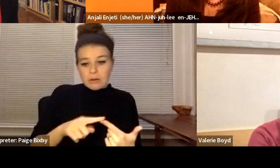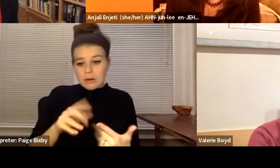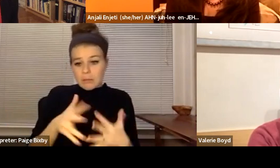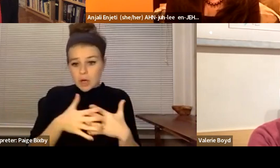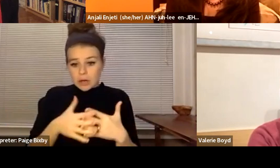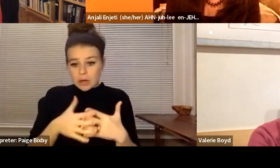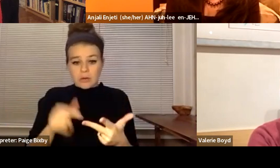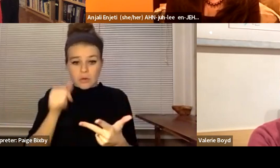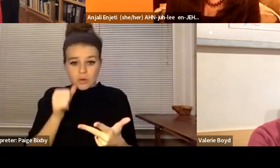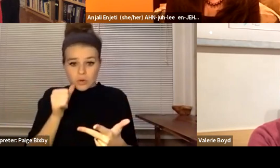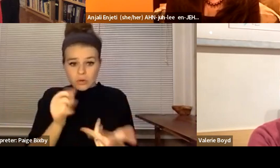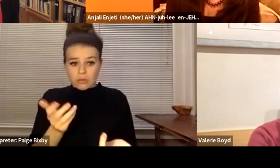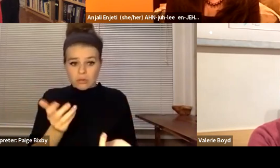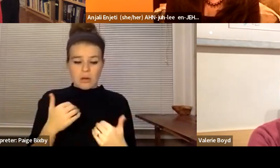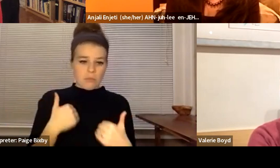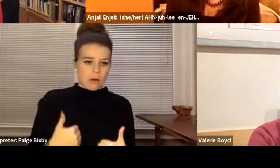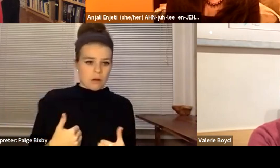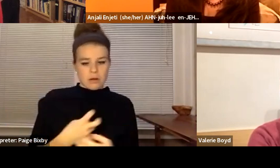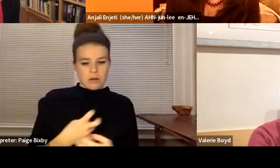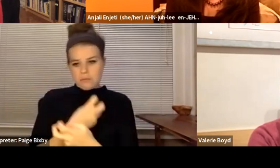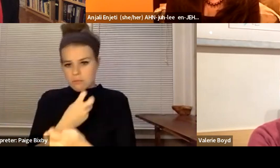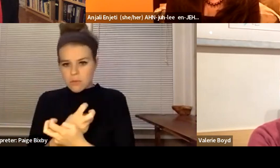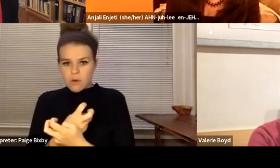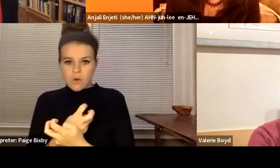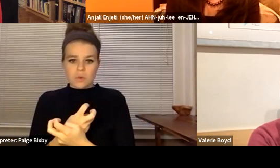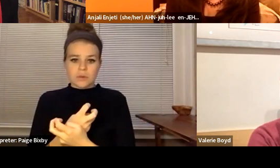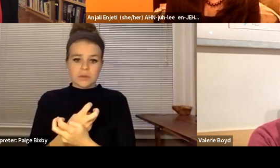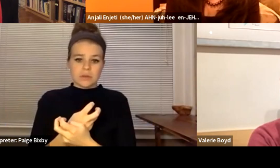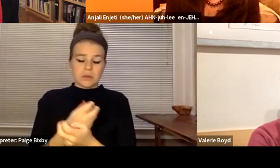body, bones, raced, erased.